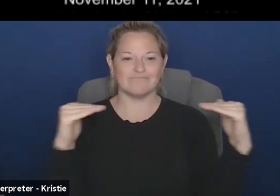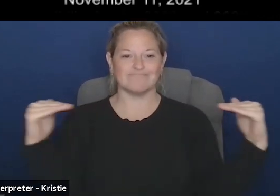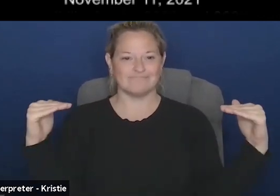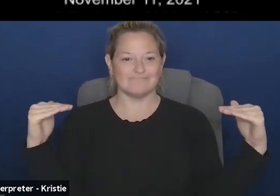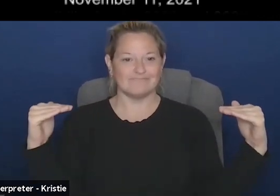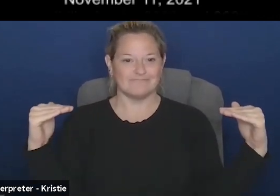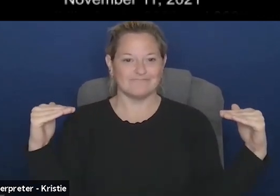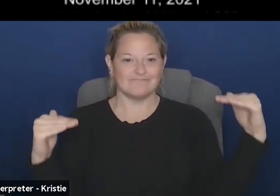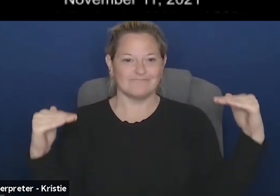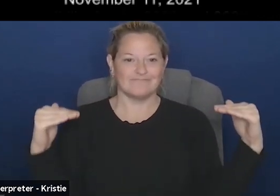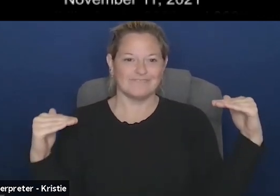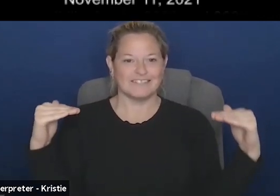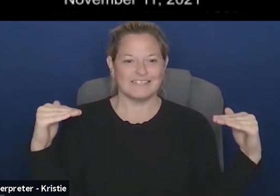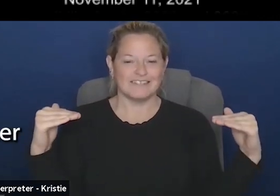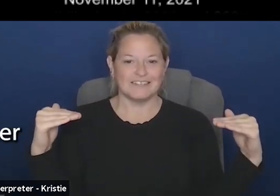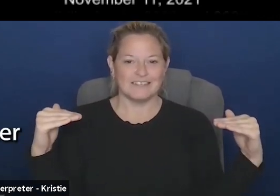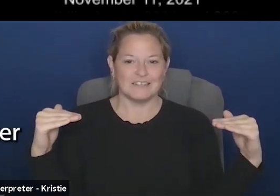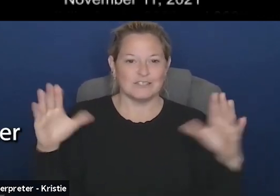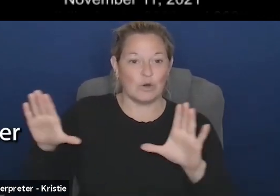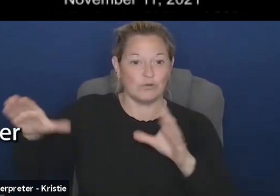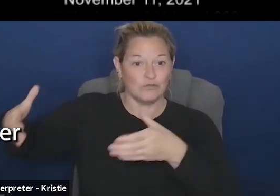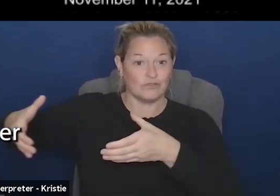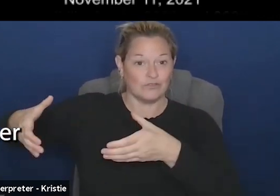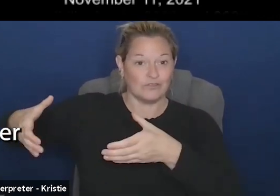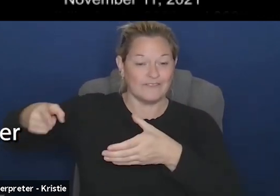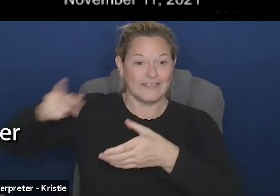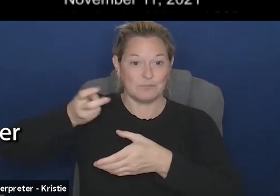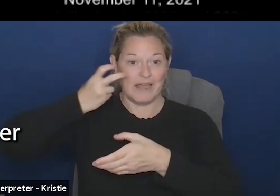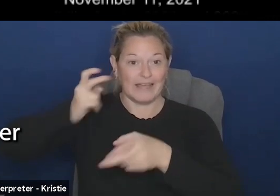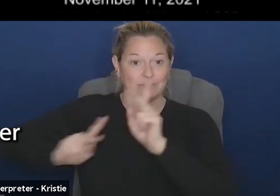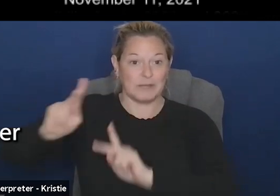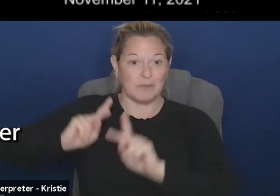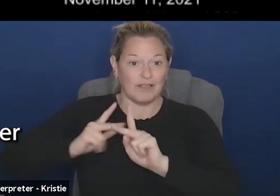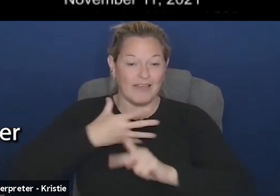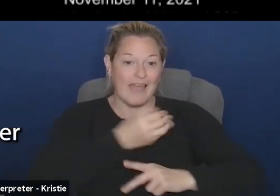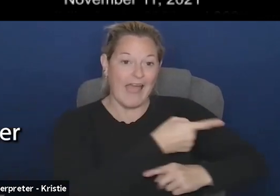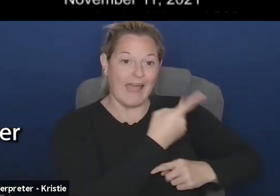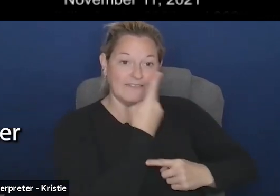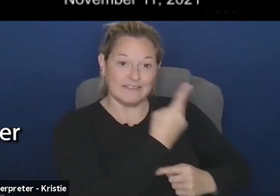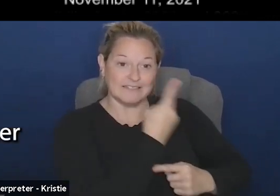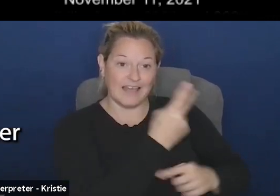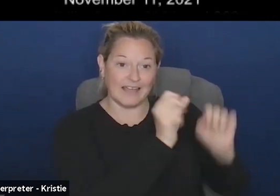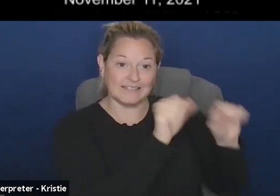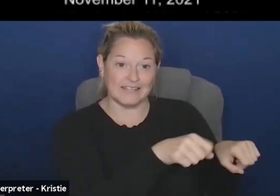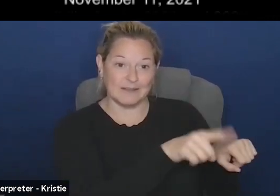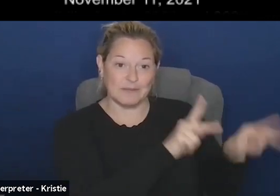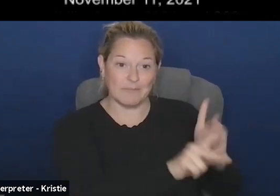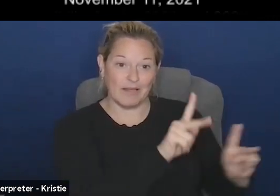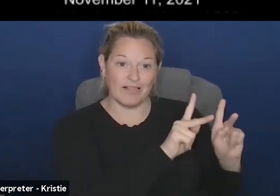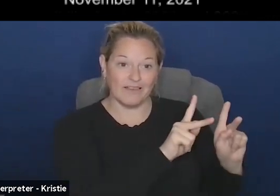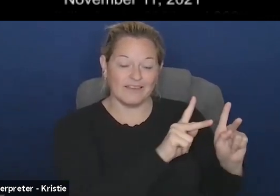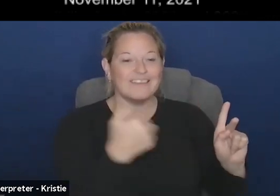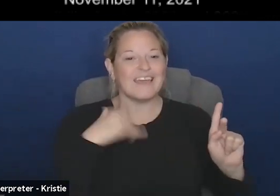the sighted folks from who've been working together, go into these STEM fields, it is no